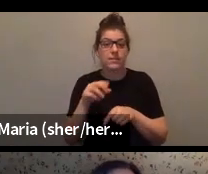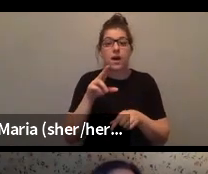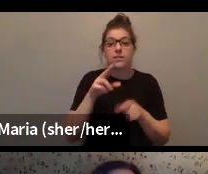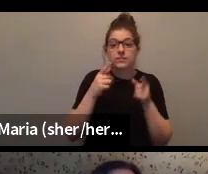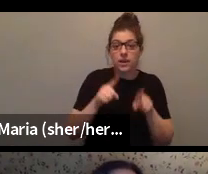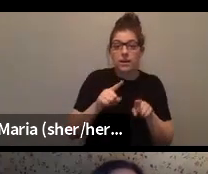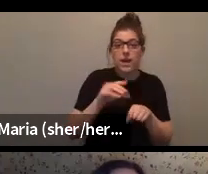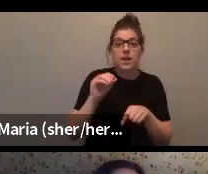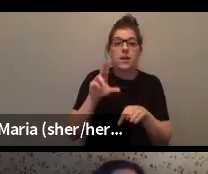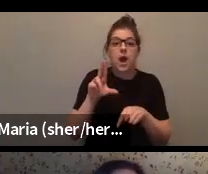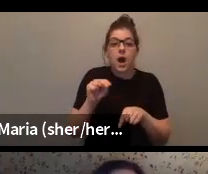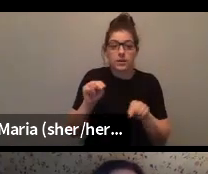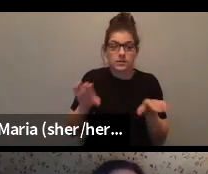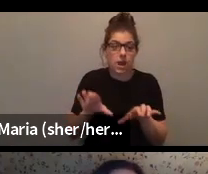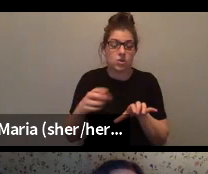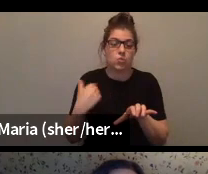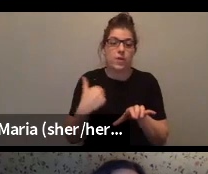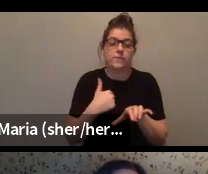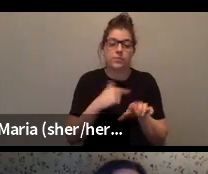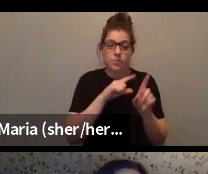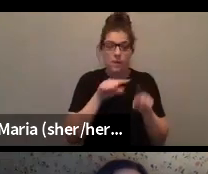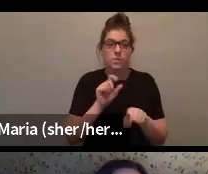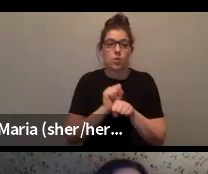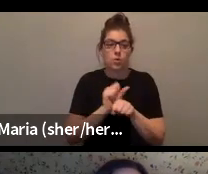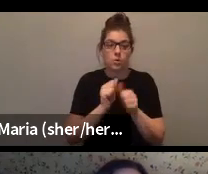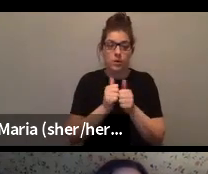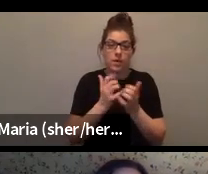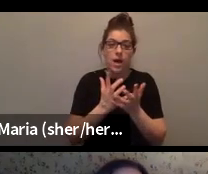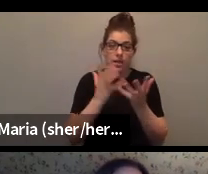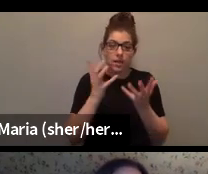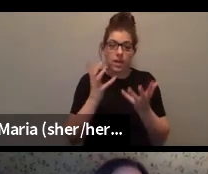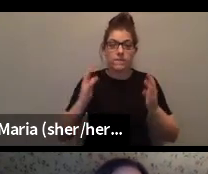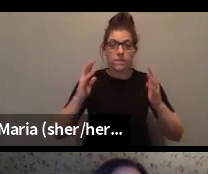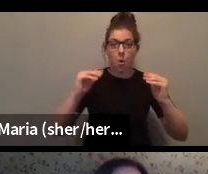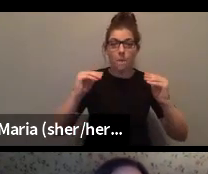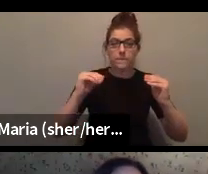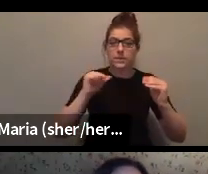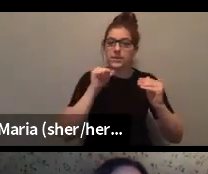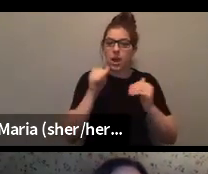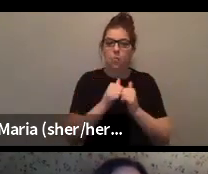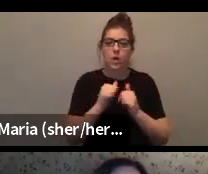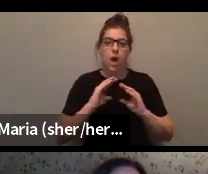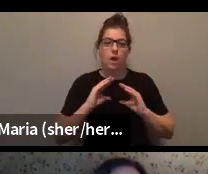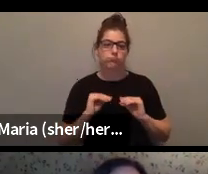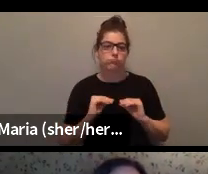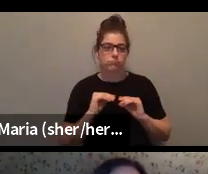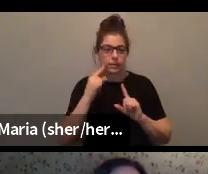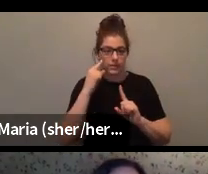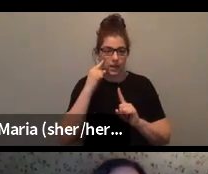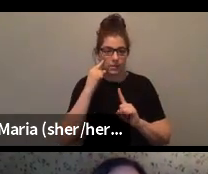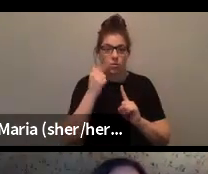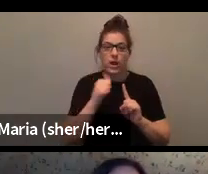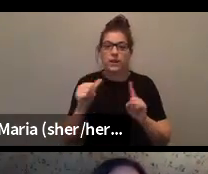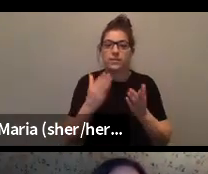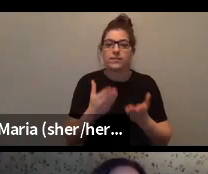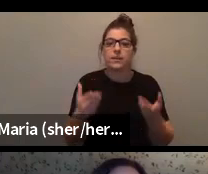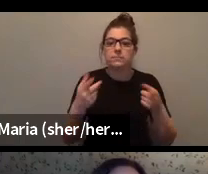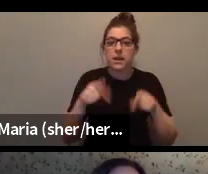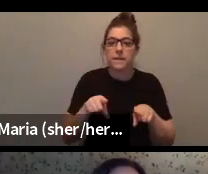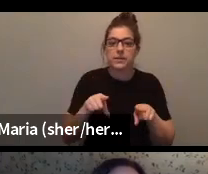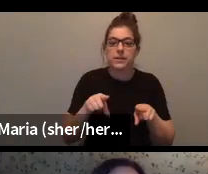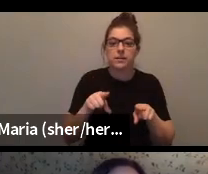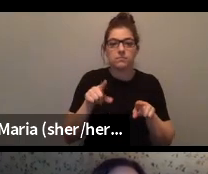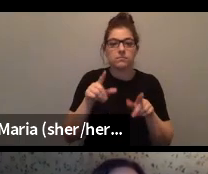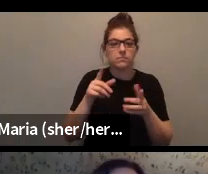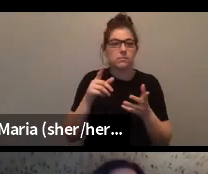And that we have to come to this work with a lot of hope, not with a defeatist mentality. So anything that's been done can be undone. And of course, who are the people to do